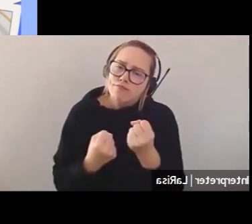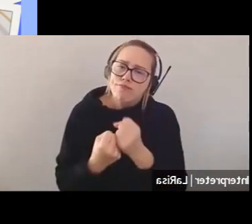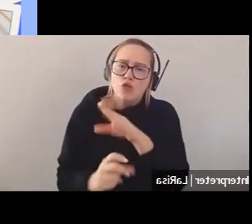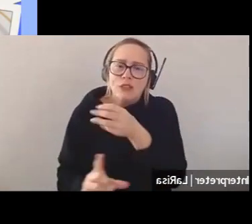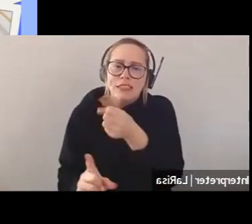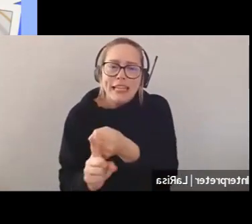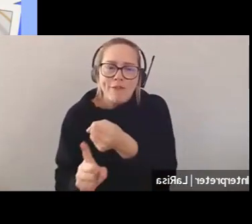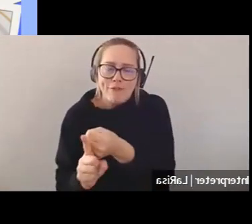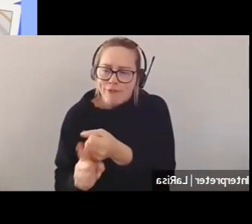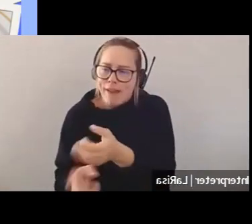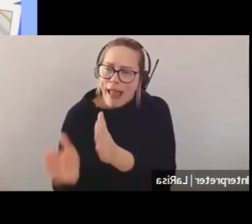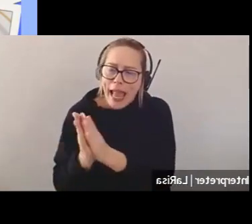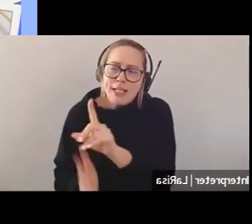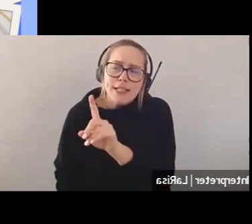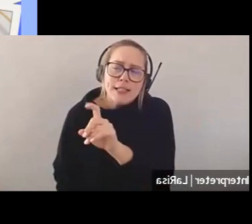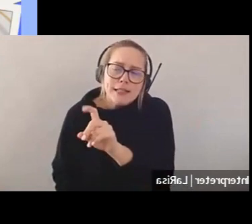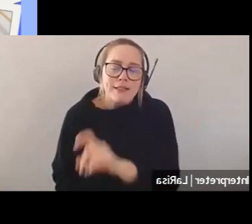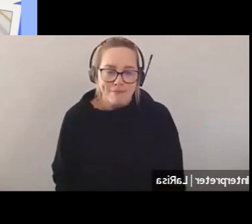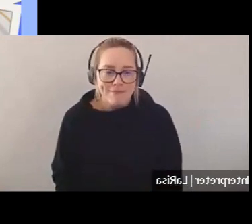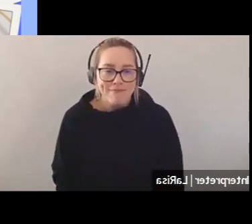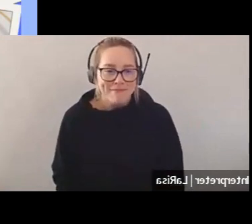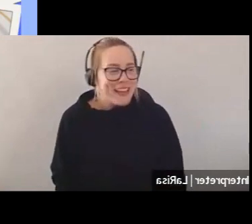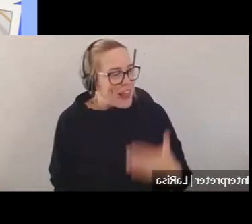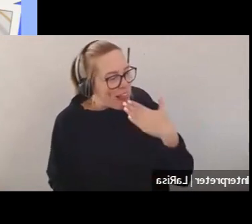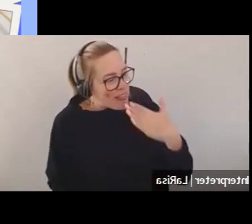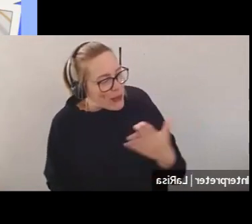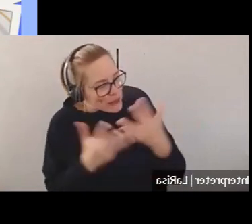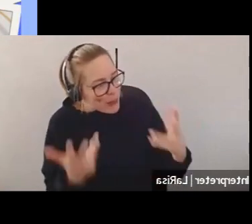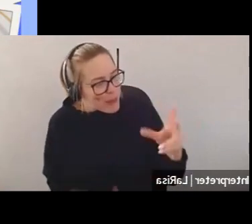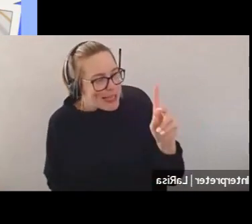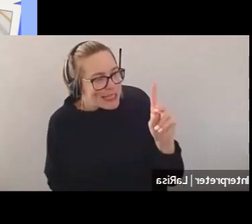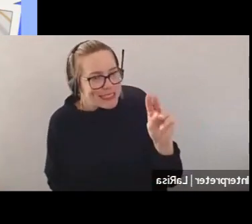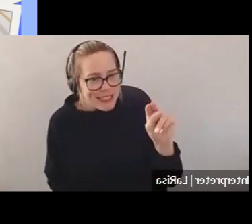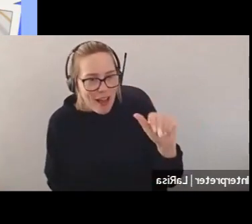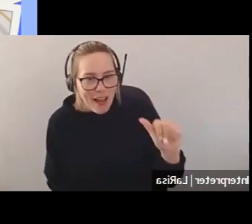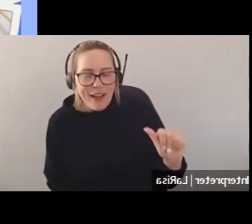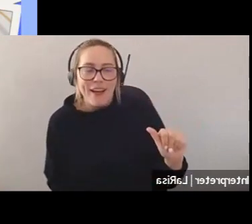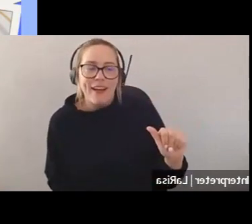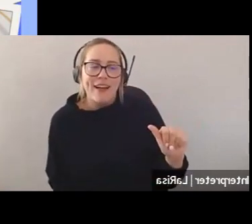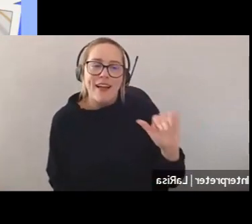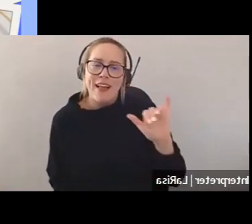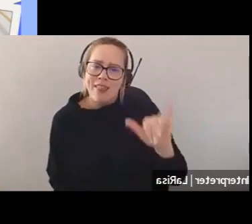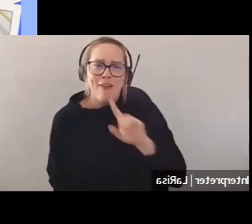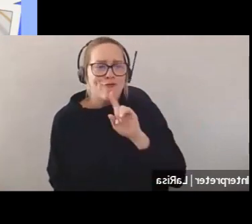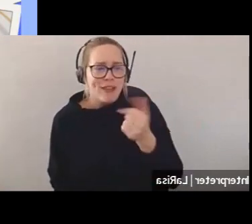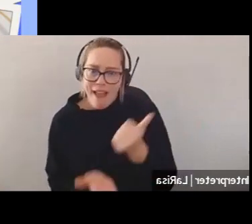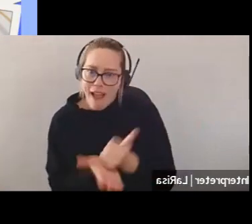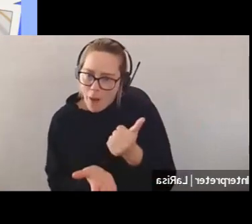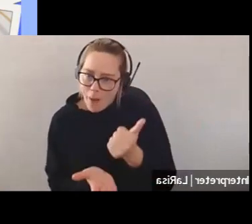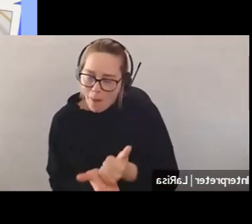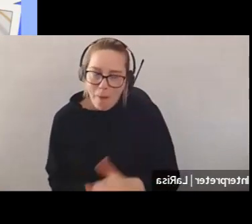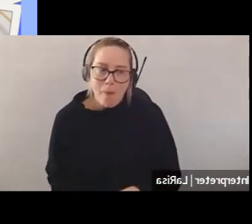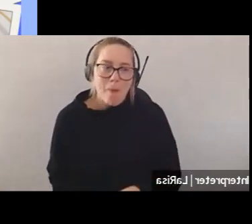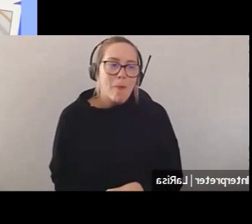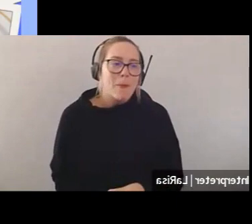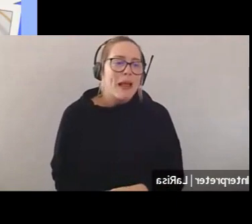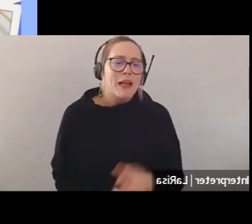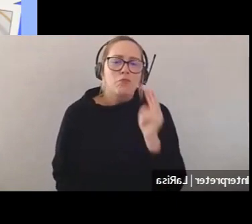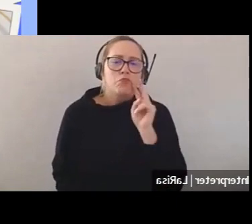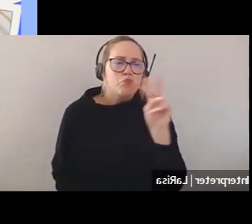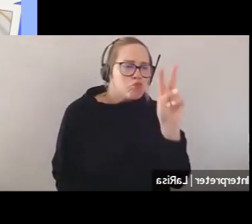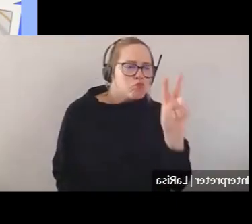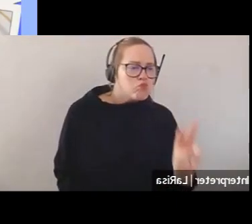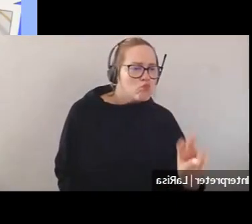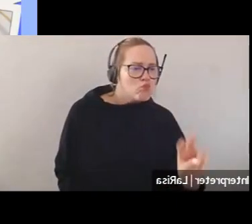Okay, that's it. I'm out. Bon appetit. Awesome. Those are great tips, Donna. Thank you so much. And we've had a couple of